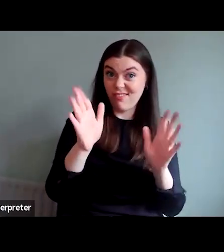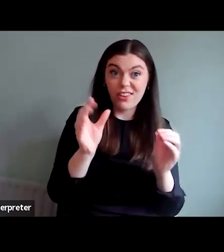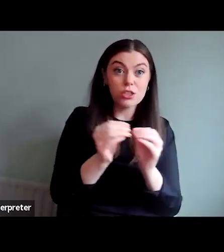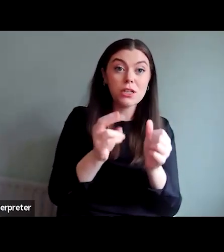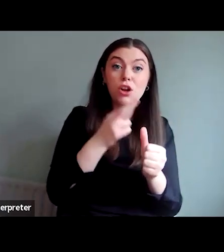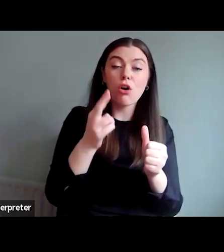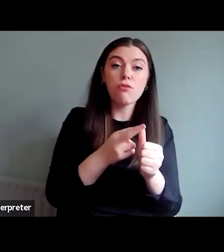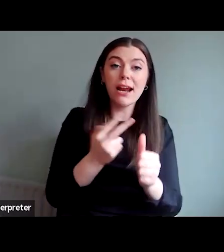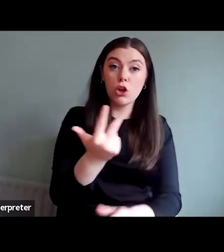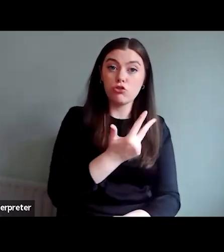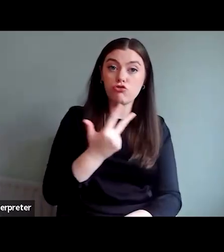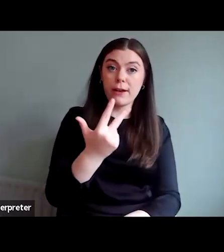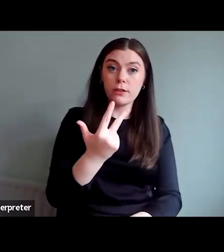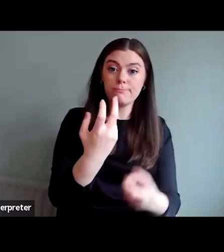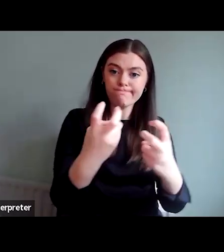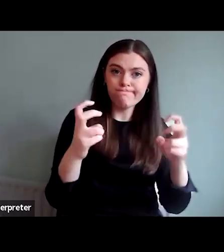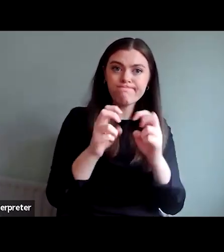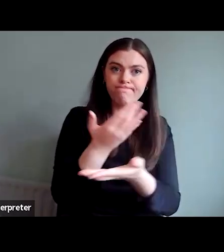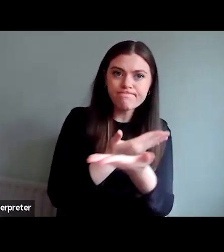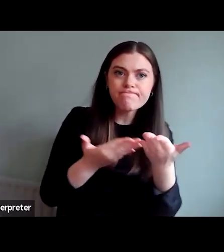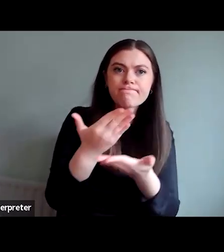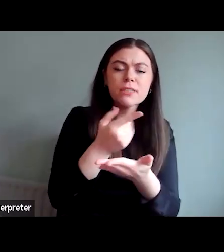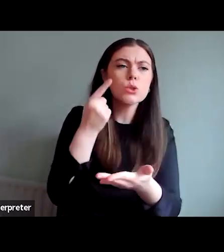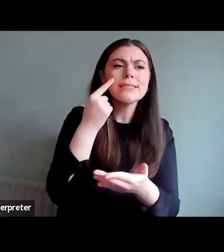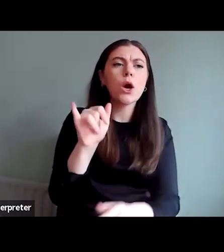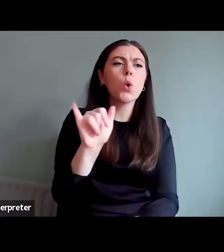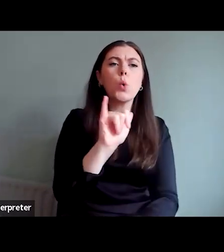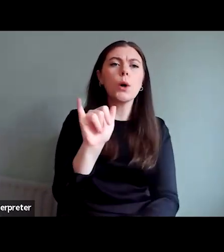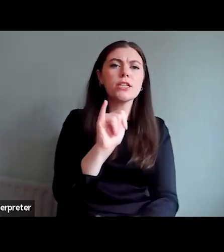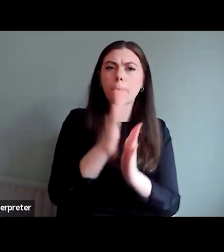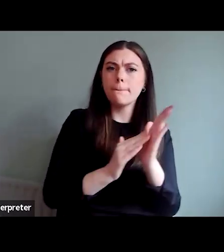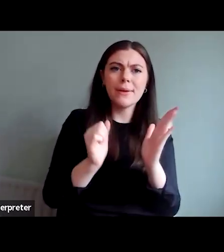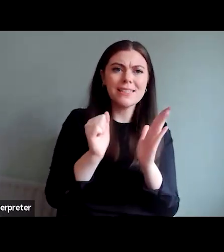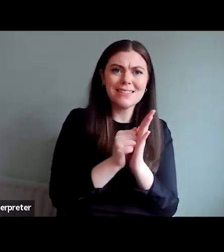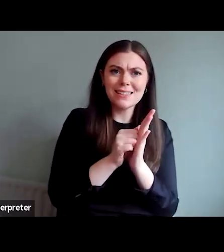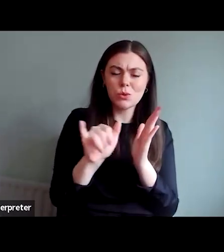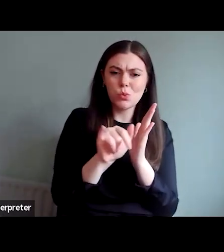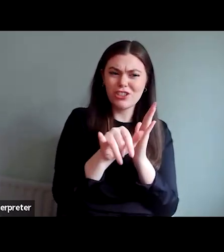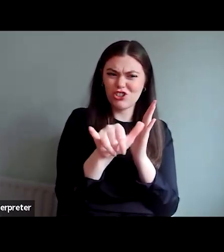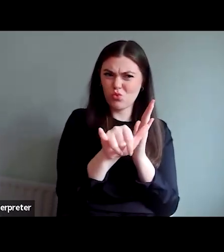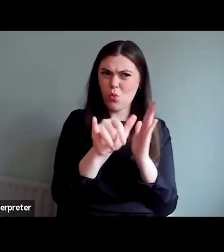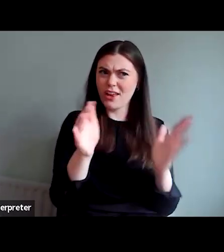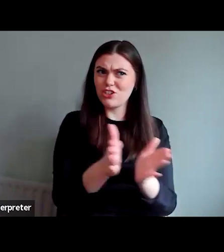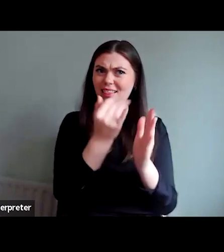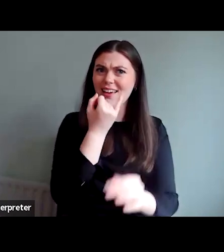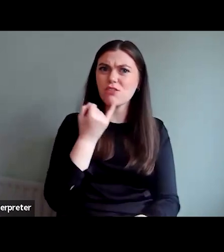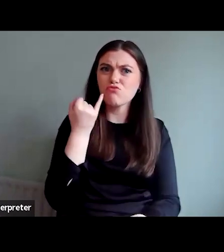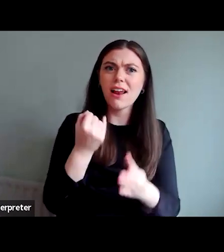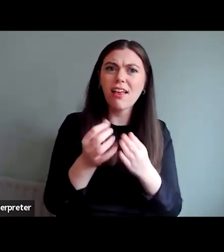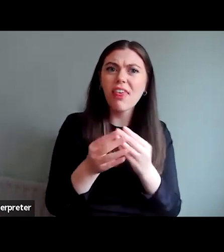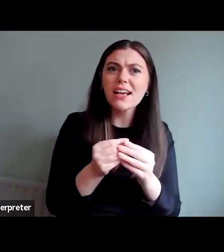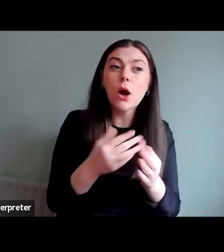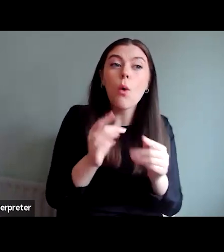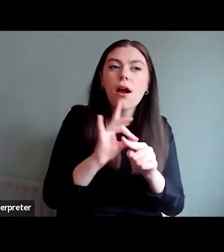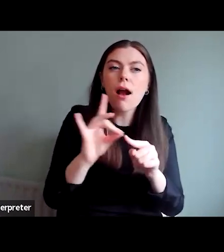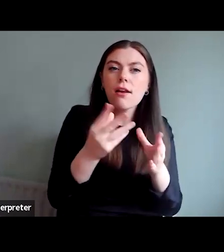work out what are the businesses, or to identify the businesses and the Israeli products that they might stock.